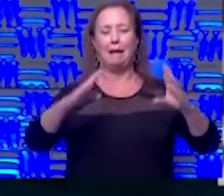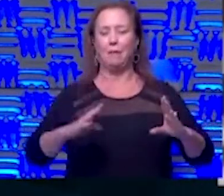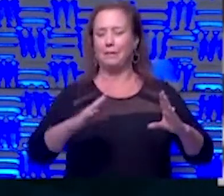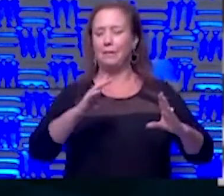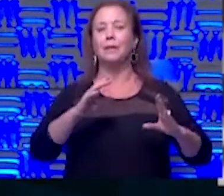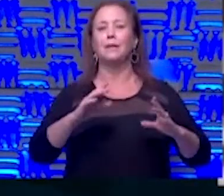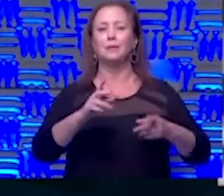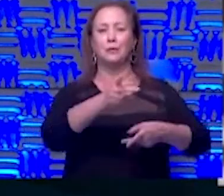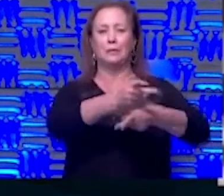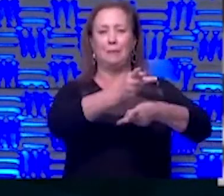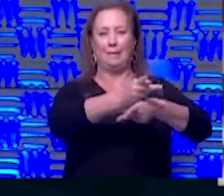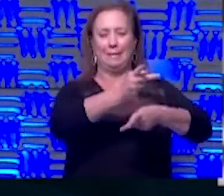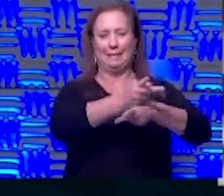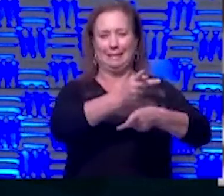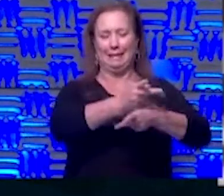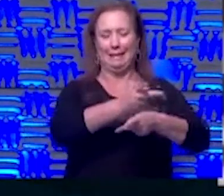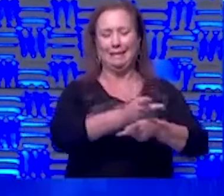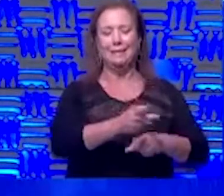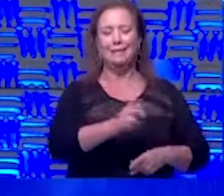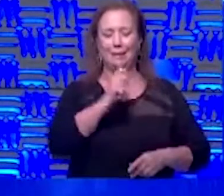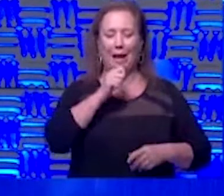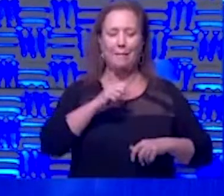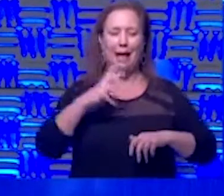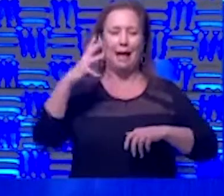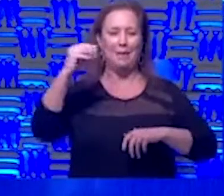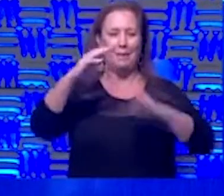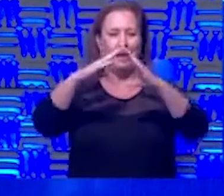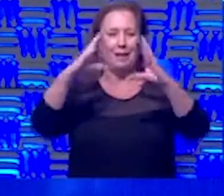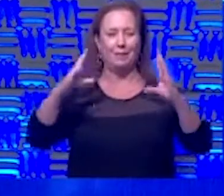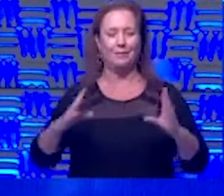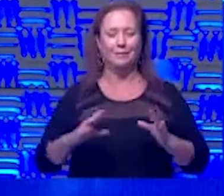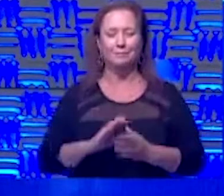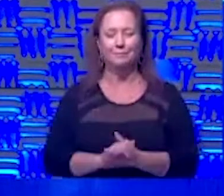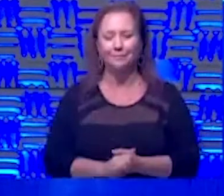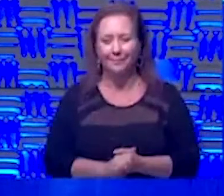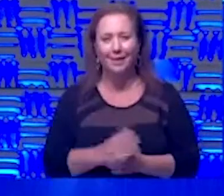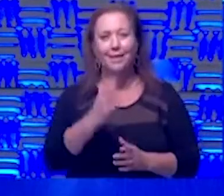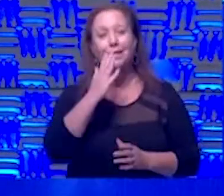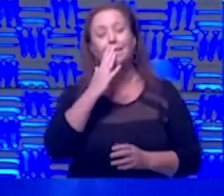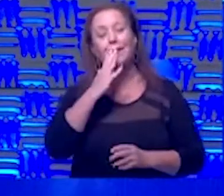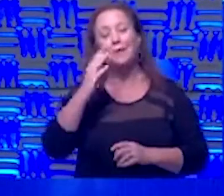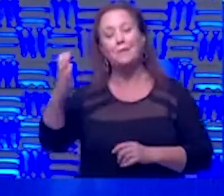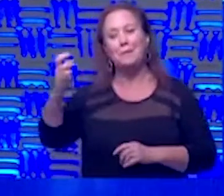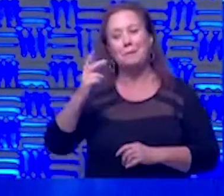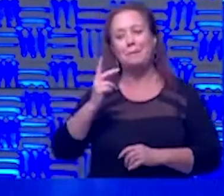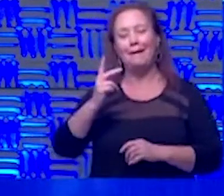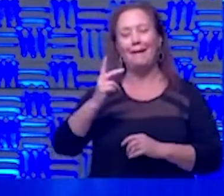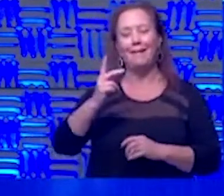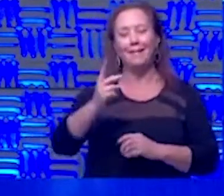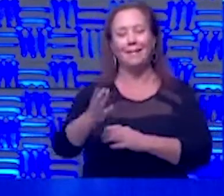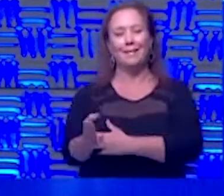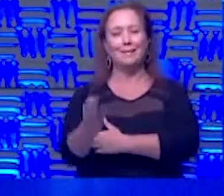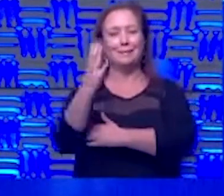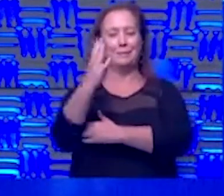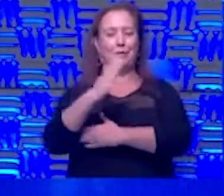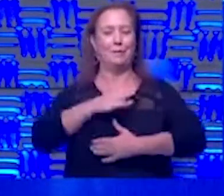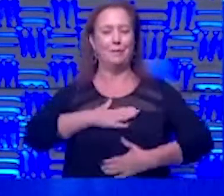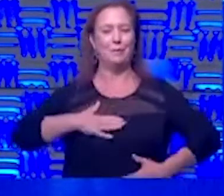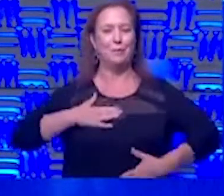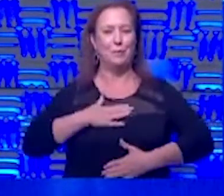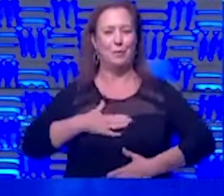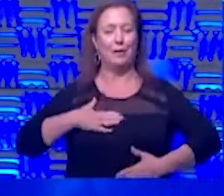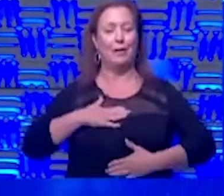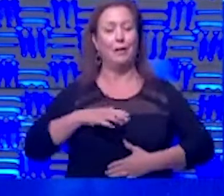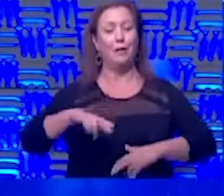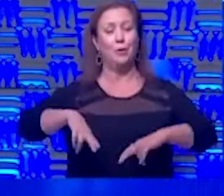She's babysitting. All right. Well, thanks for being back on the program today. It is always a pleasure to have you with us. You're